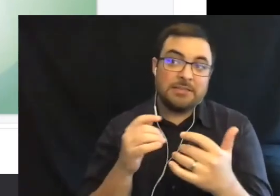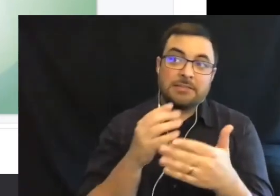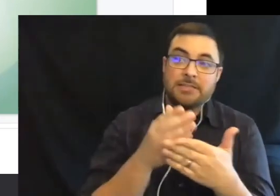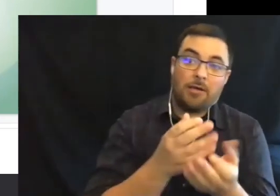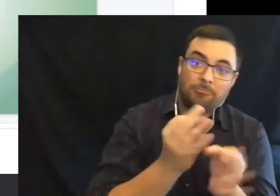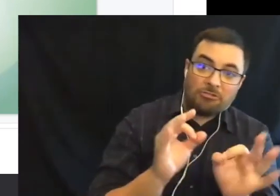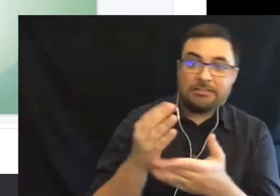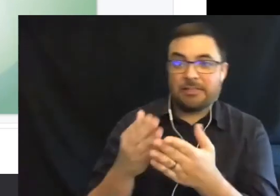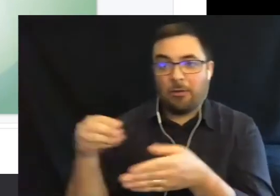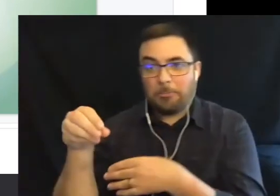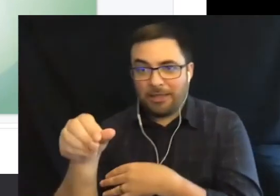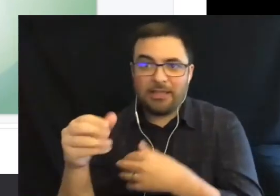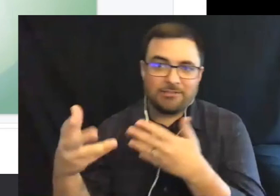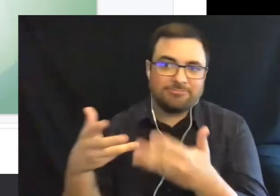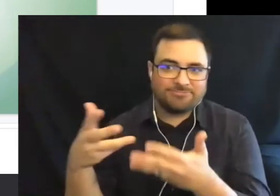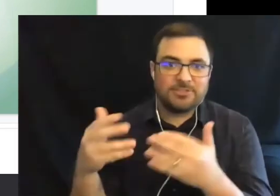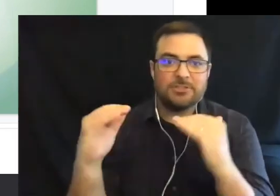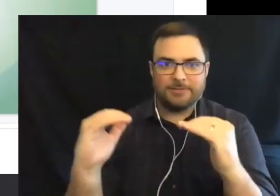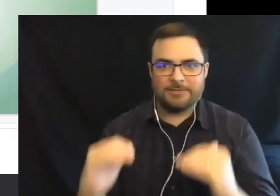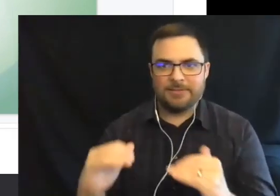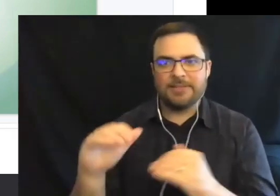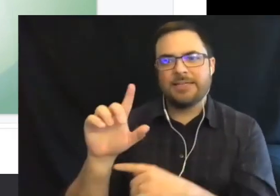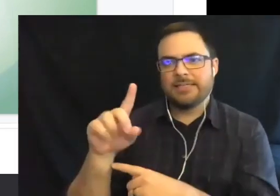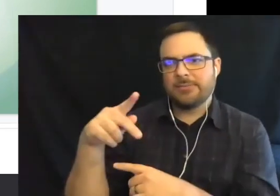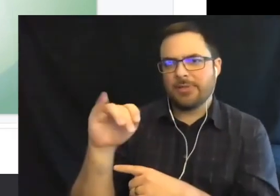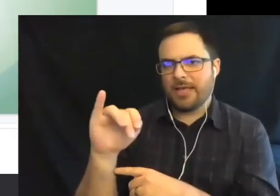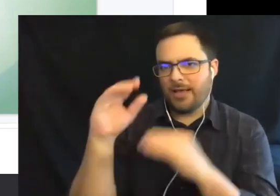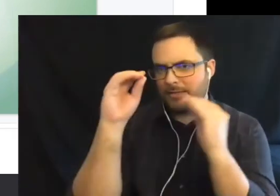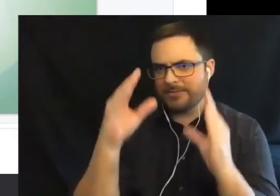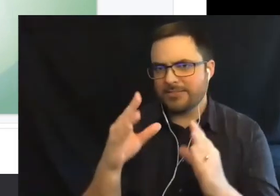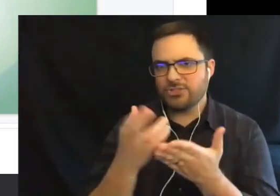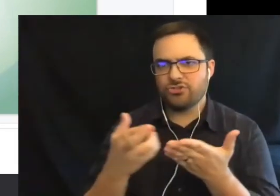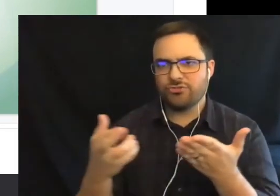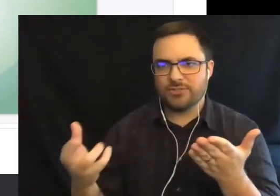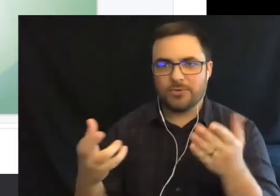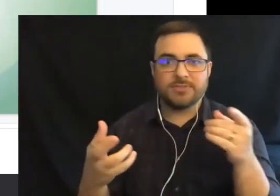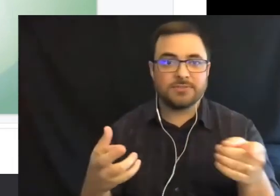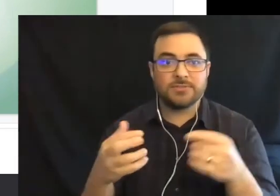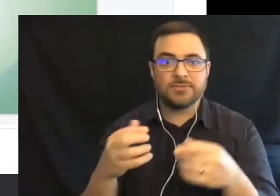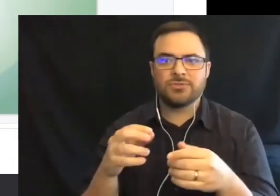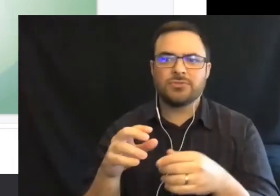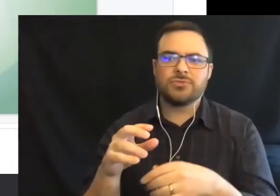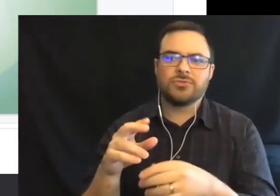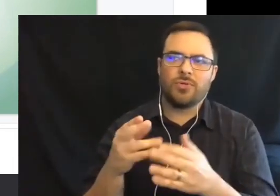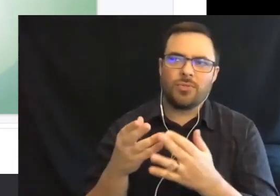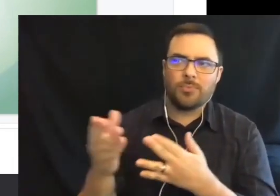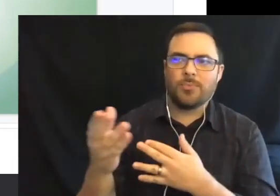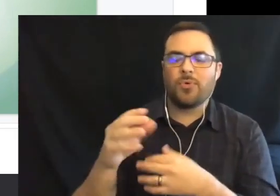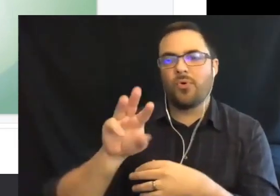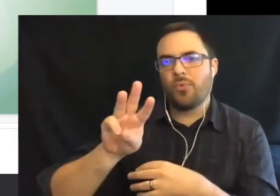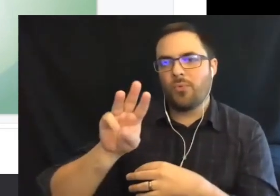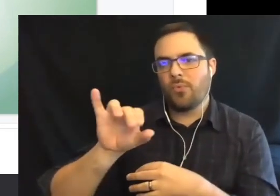paid. And then this DPI teacher resources is actually through the WISE suite. There is a